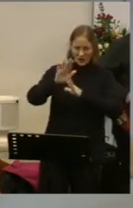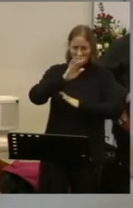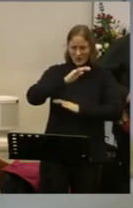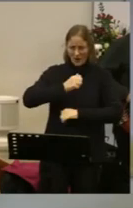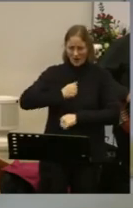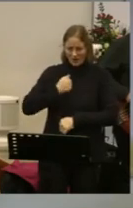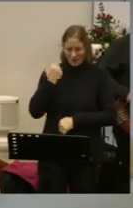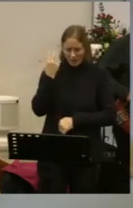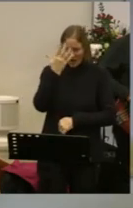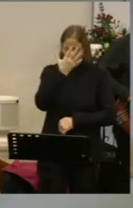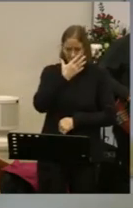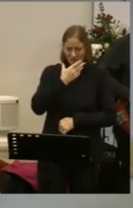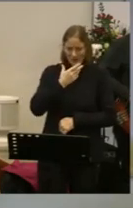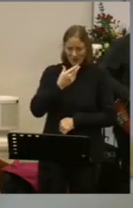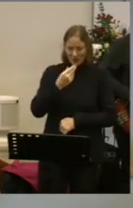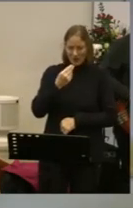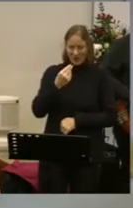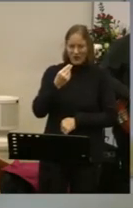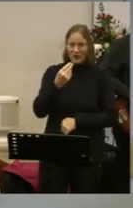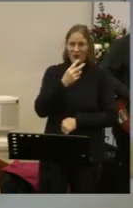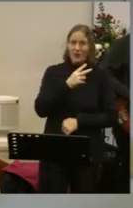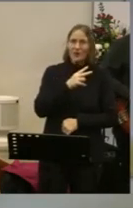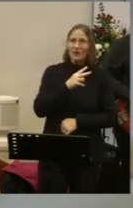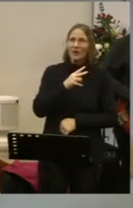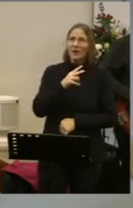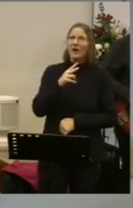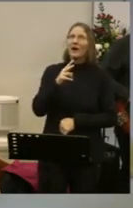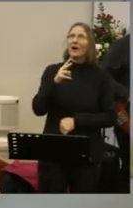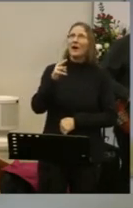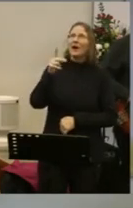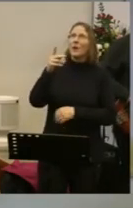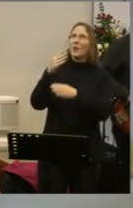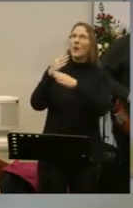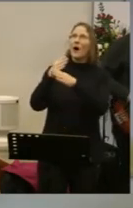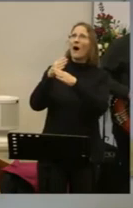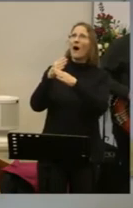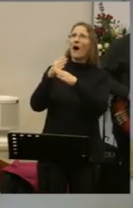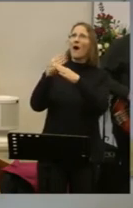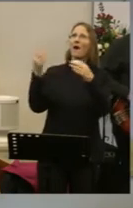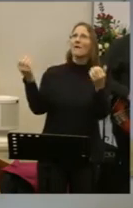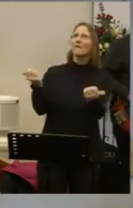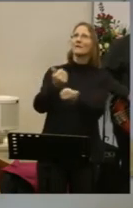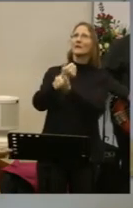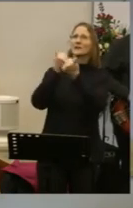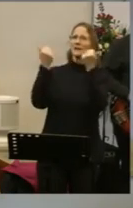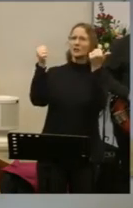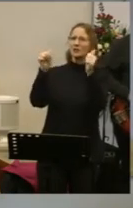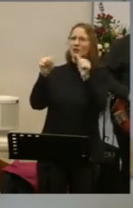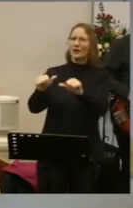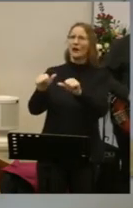of my soul. The work is finished.